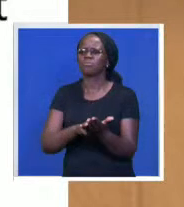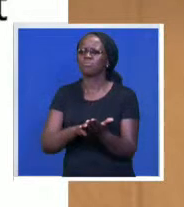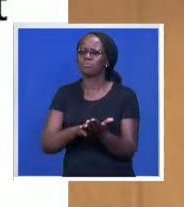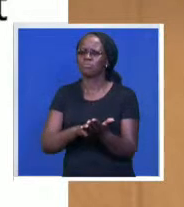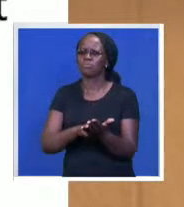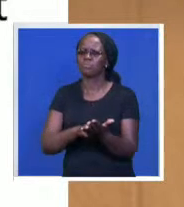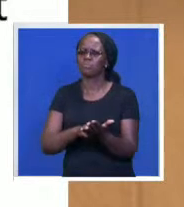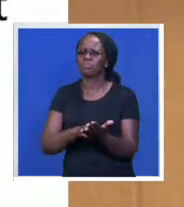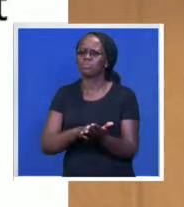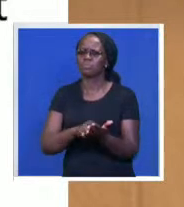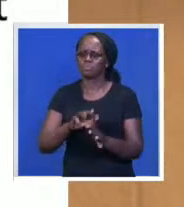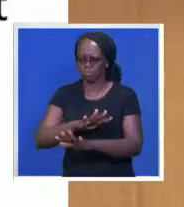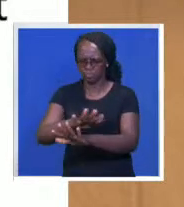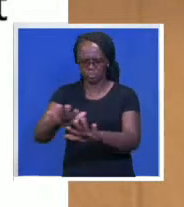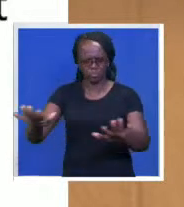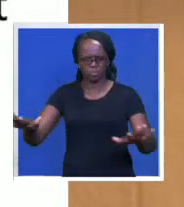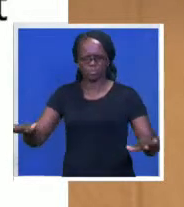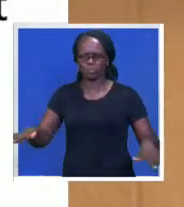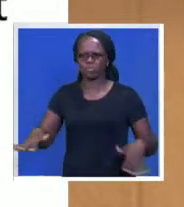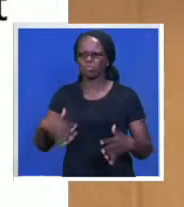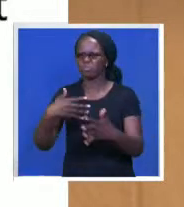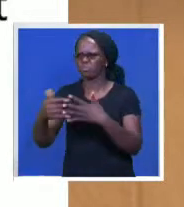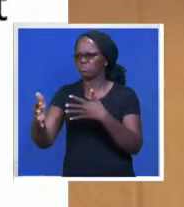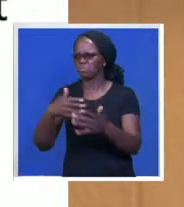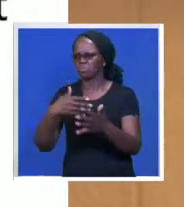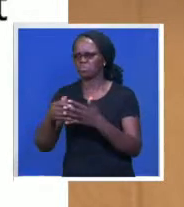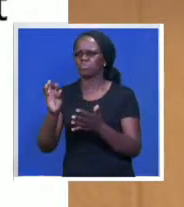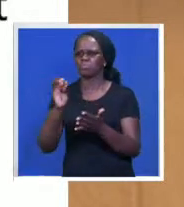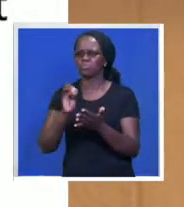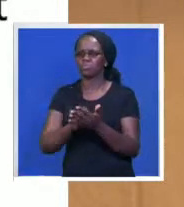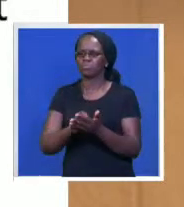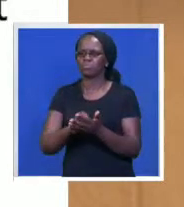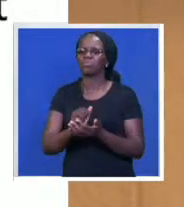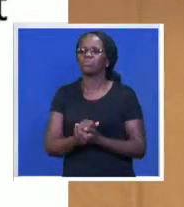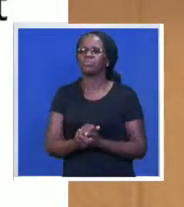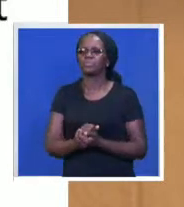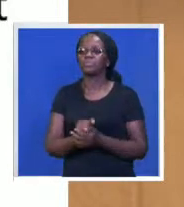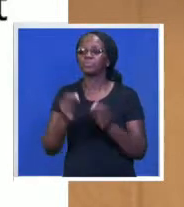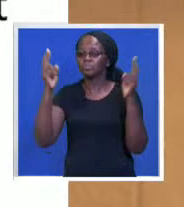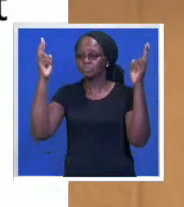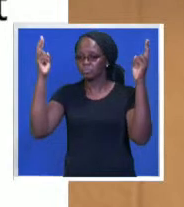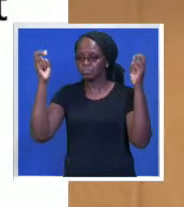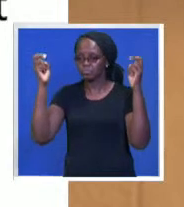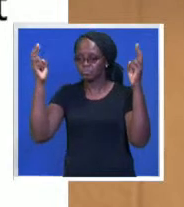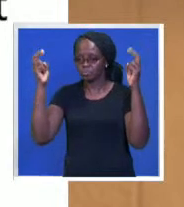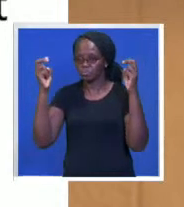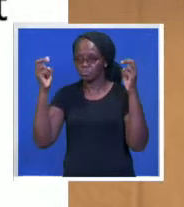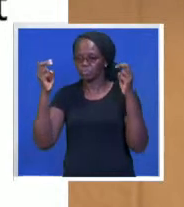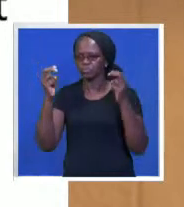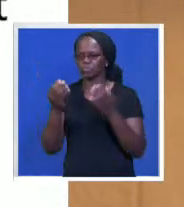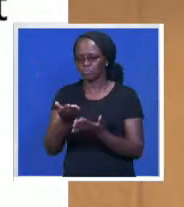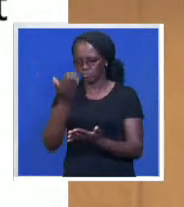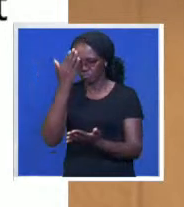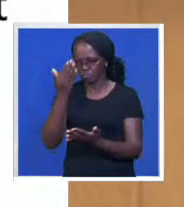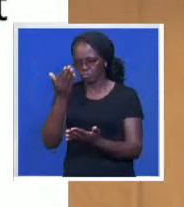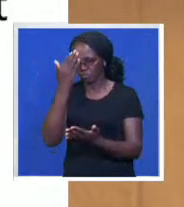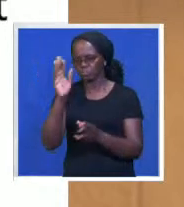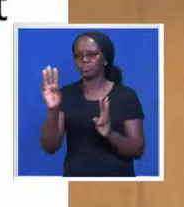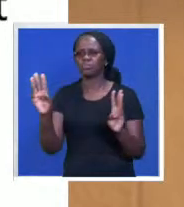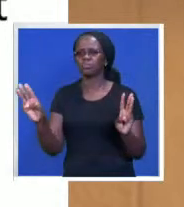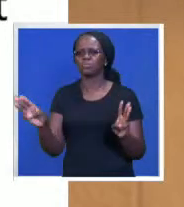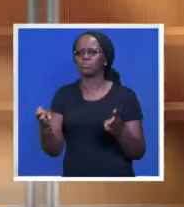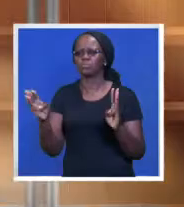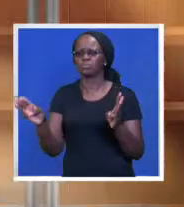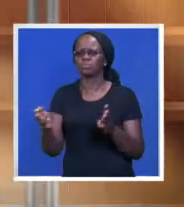the earth you must rule it. In this lesson, we will learn about people's authority over